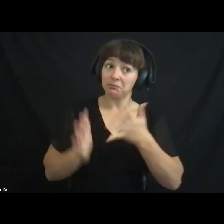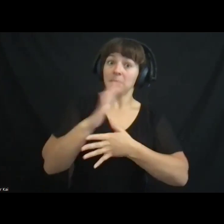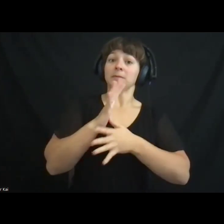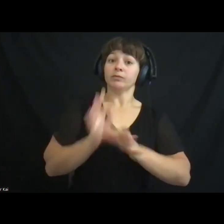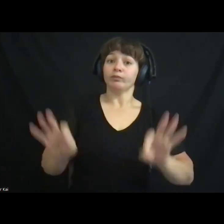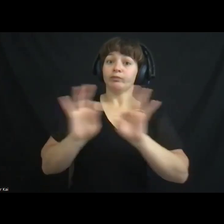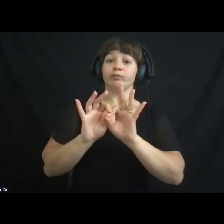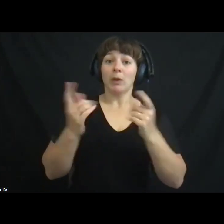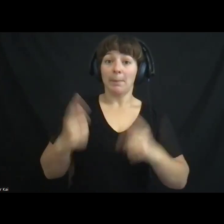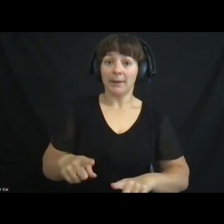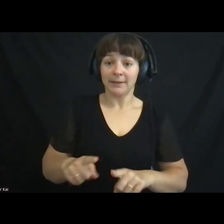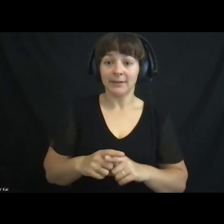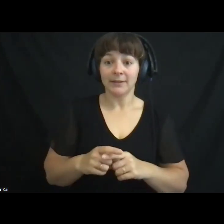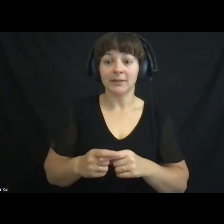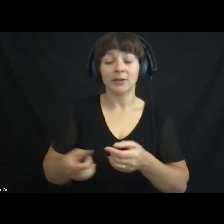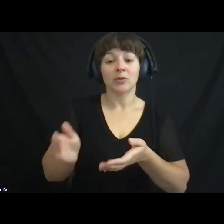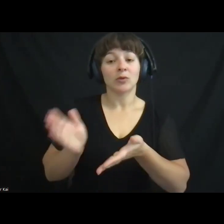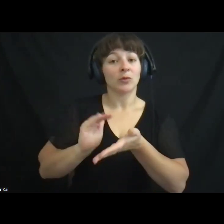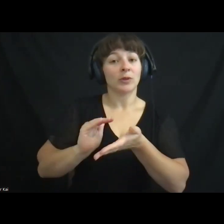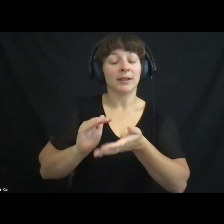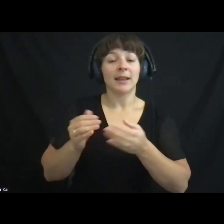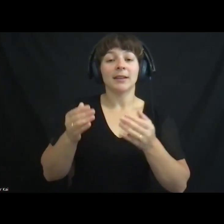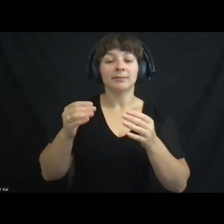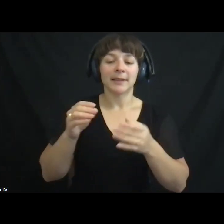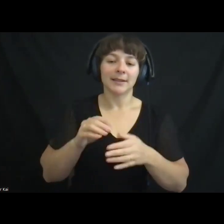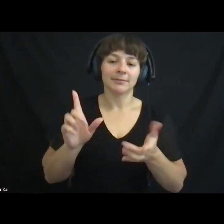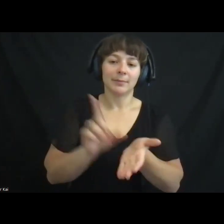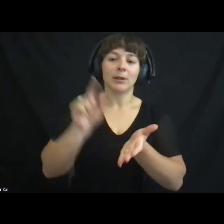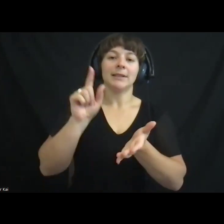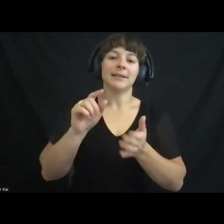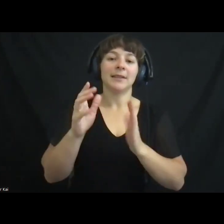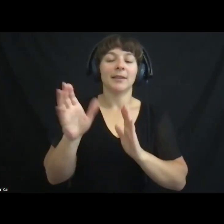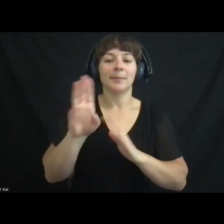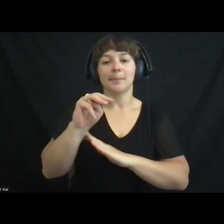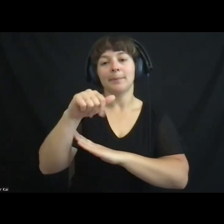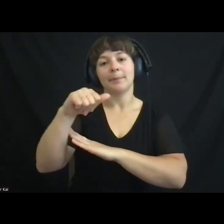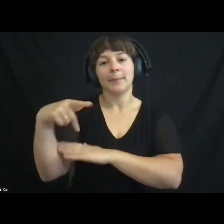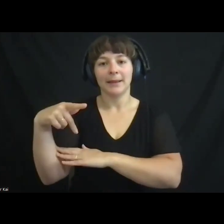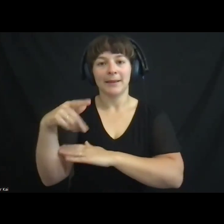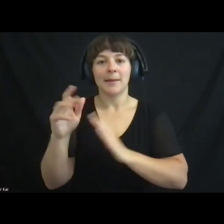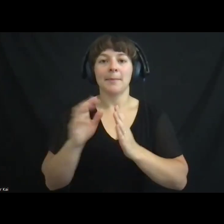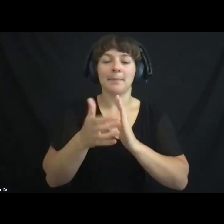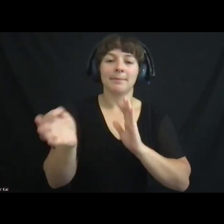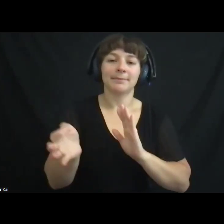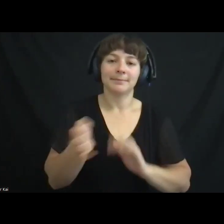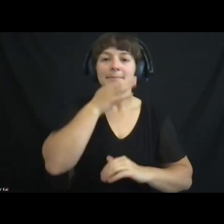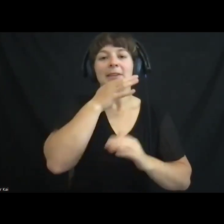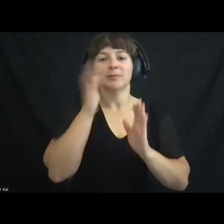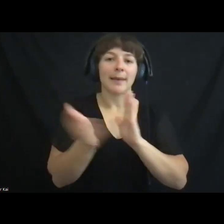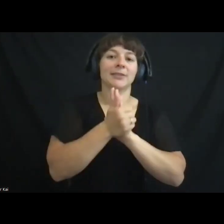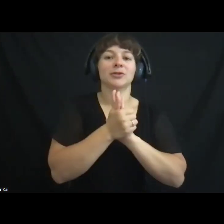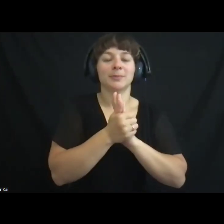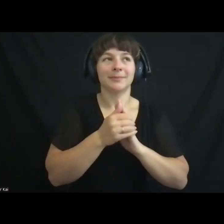state is the release of the Master Plan for Developmental Services. This was a year-long effort that